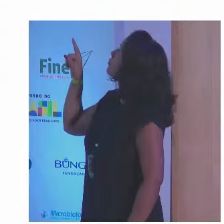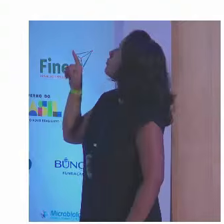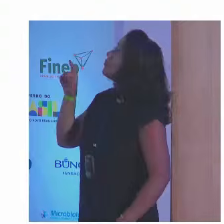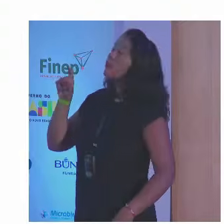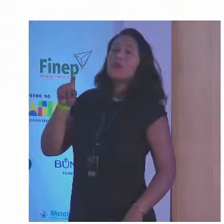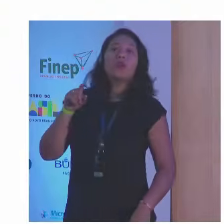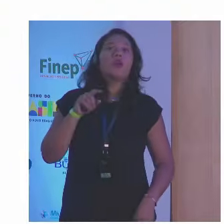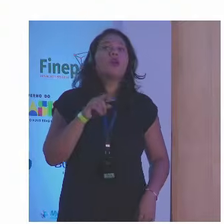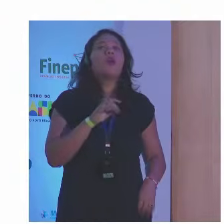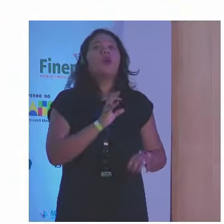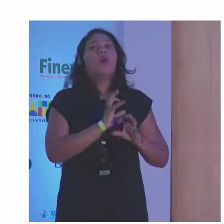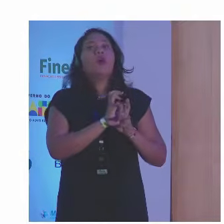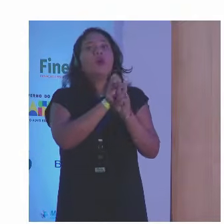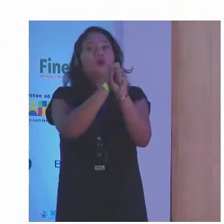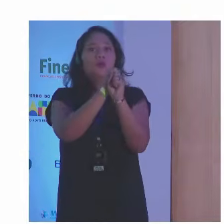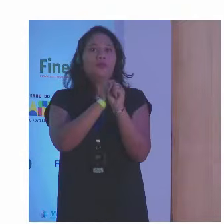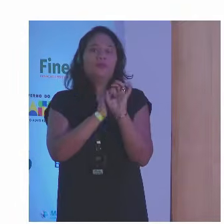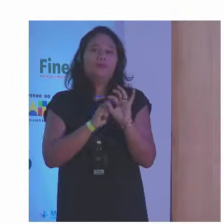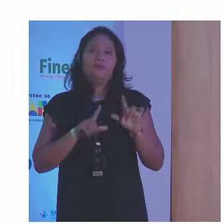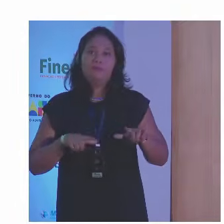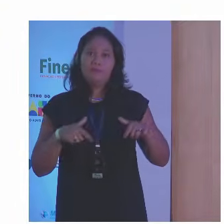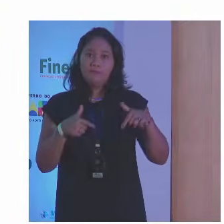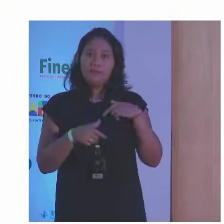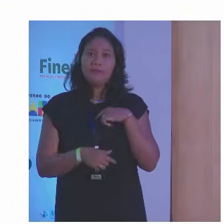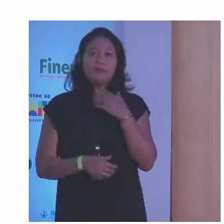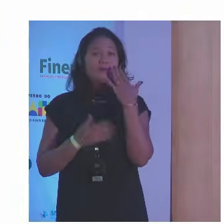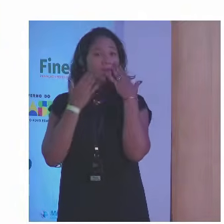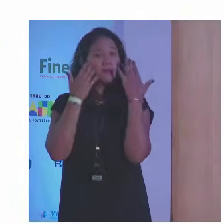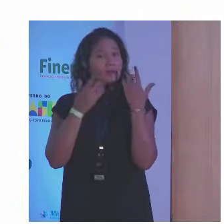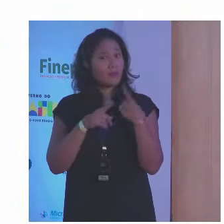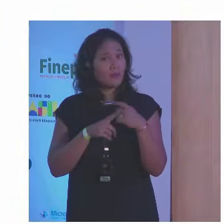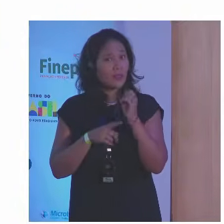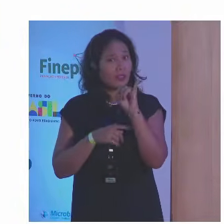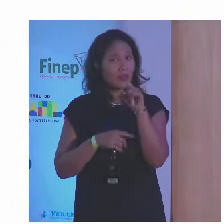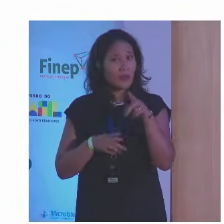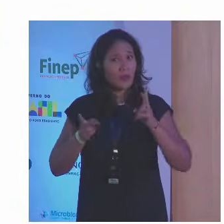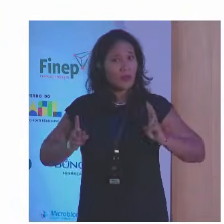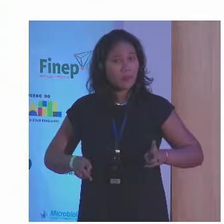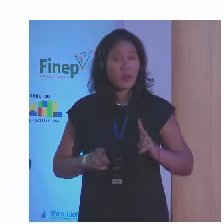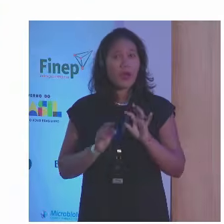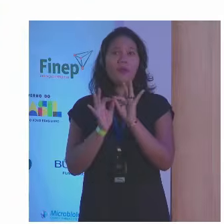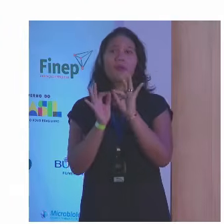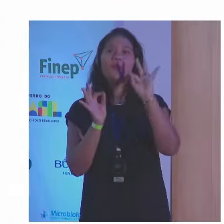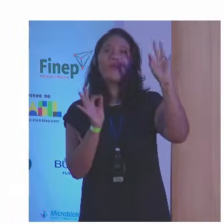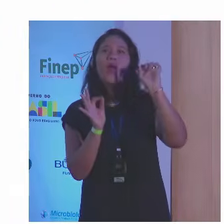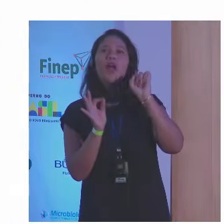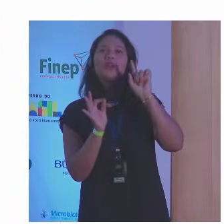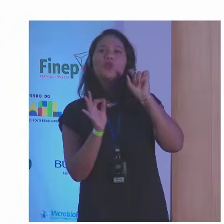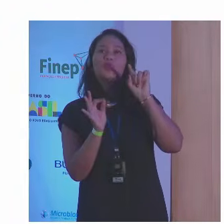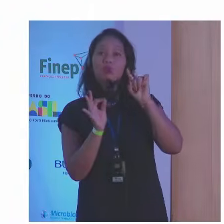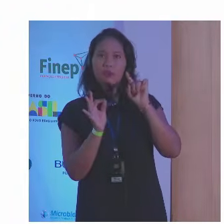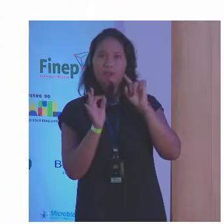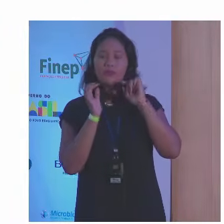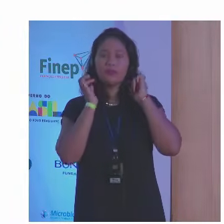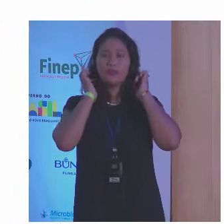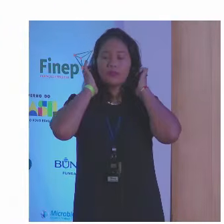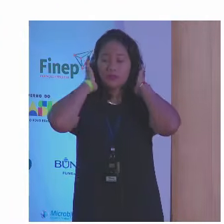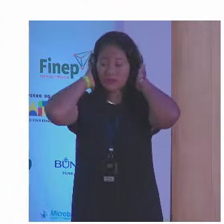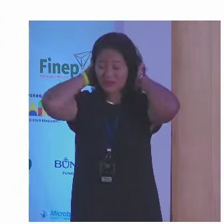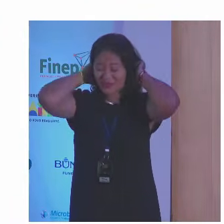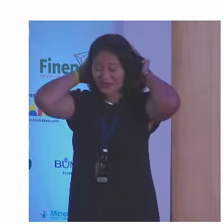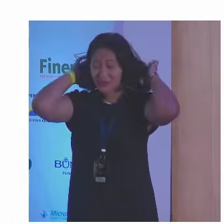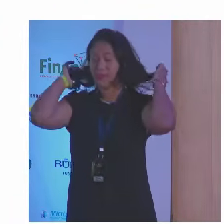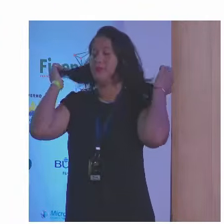I'm showing this is just to say that if you can follow here the blue line there, which is the best system, I